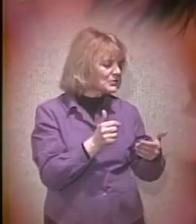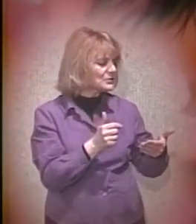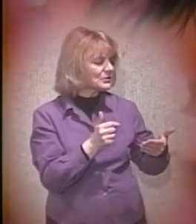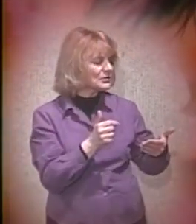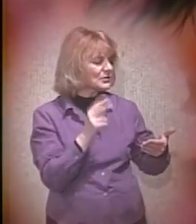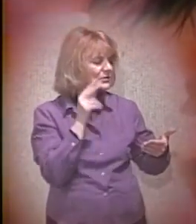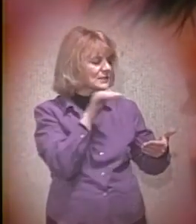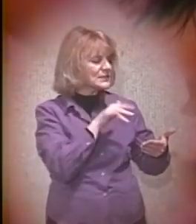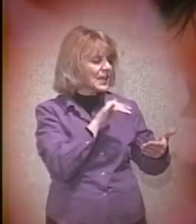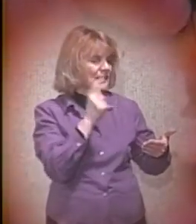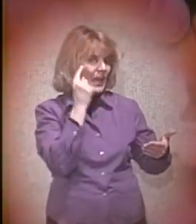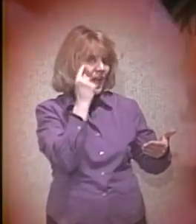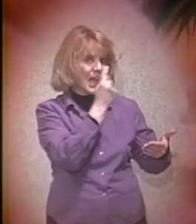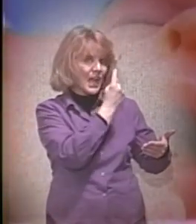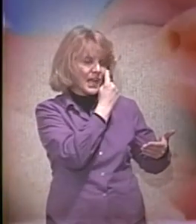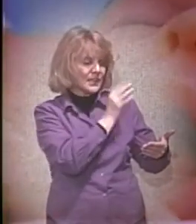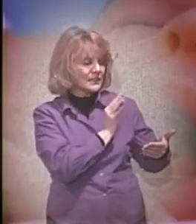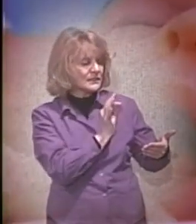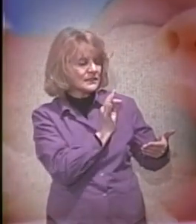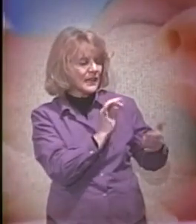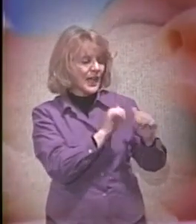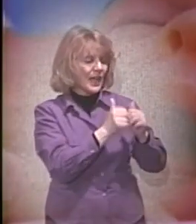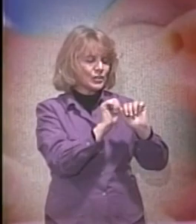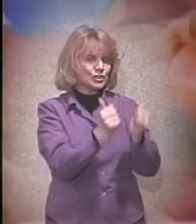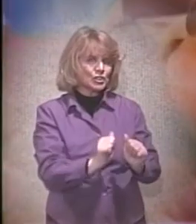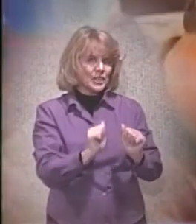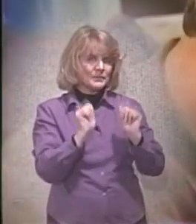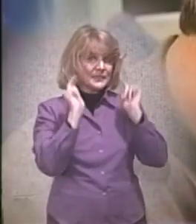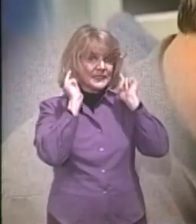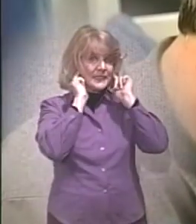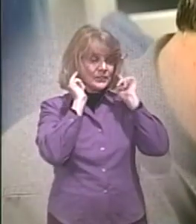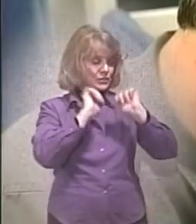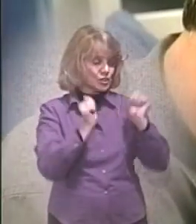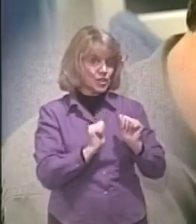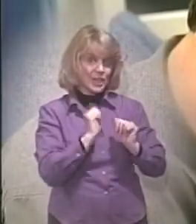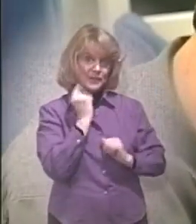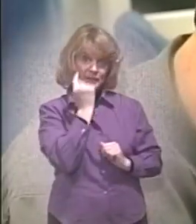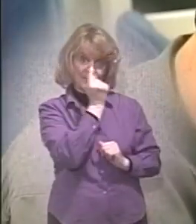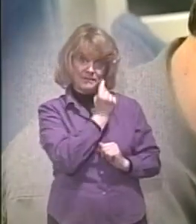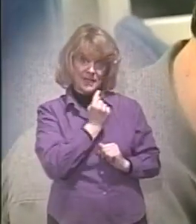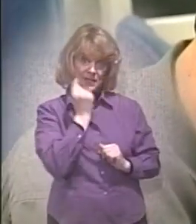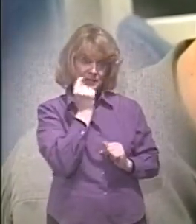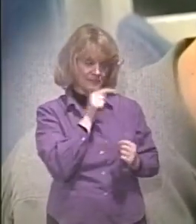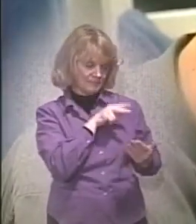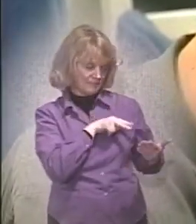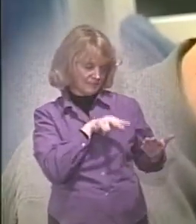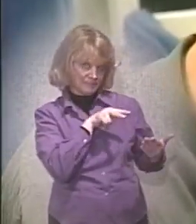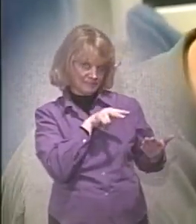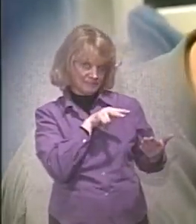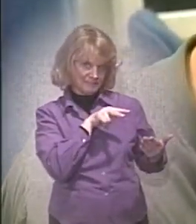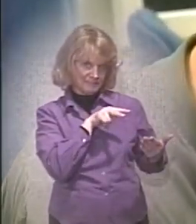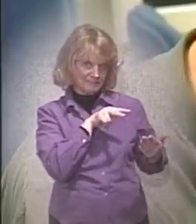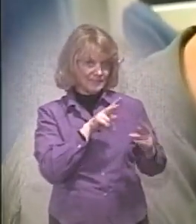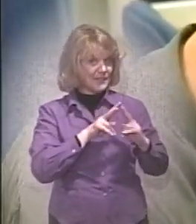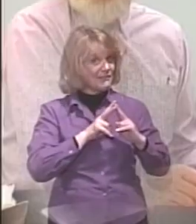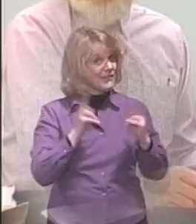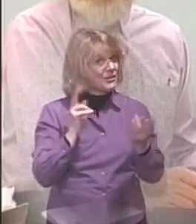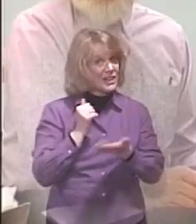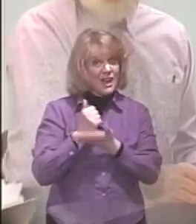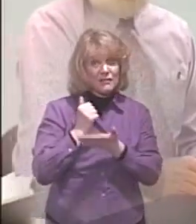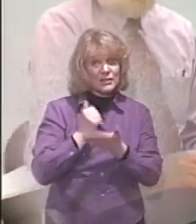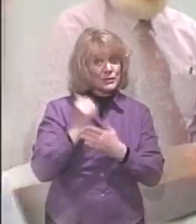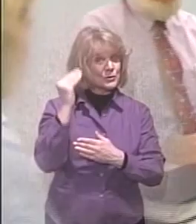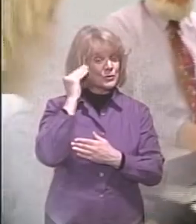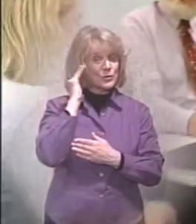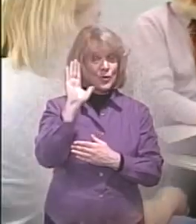how the external ears are formed, and how the mouth has developed. It's helpful to know your healthcare provider in advance, so